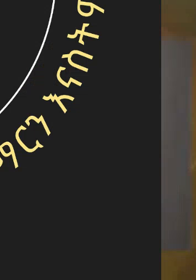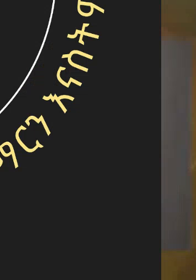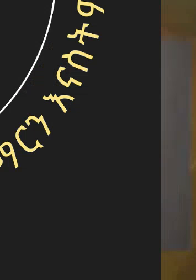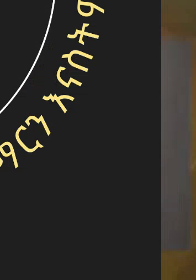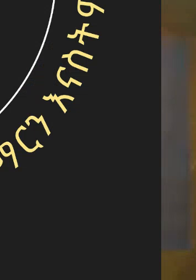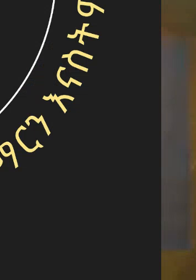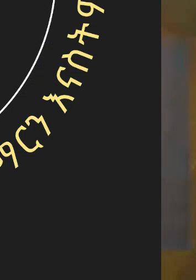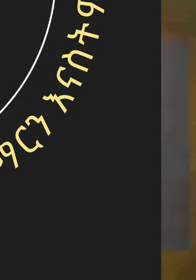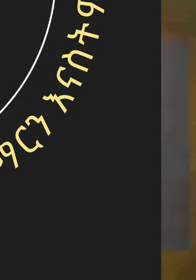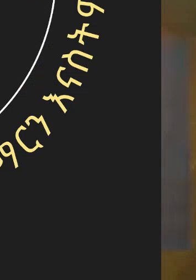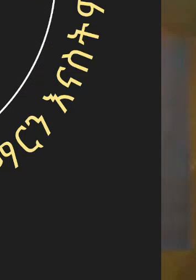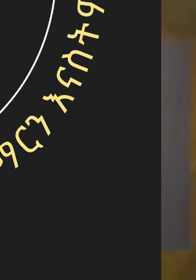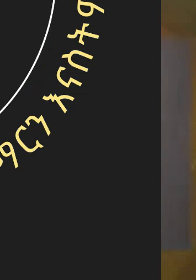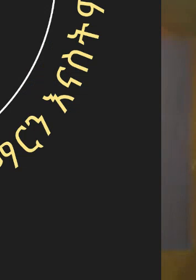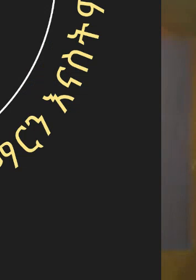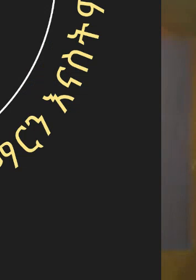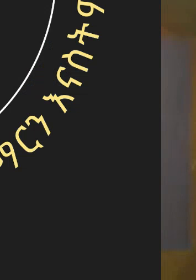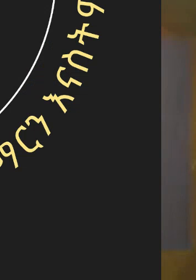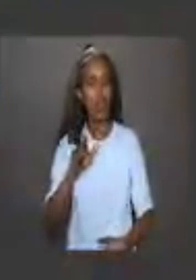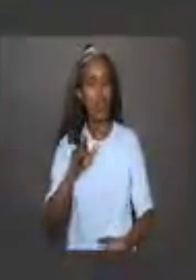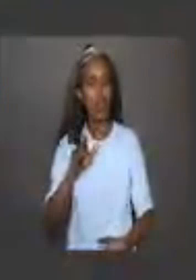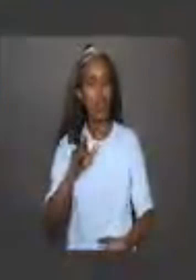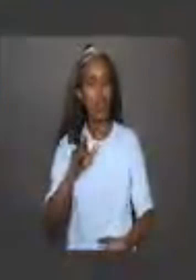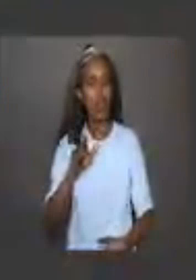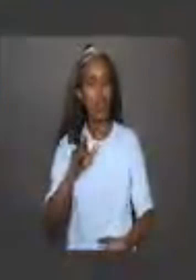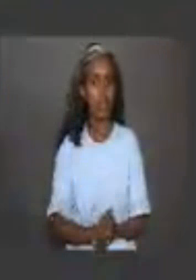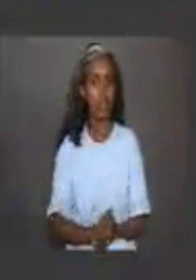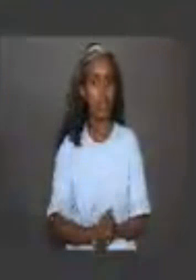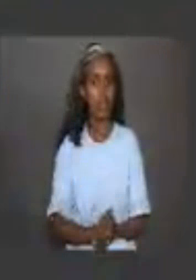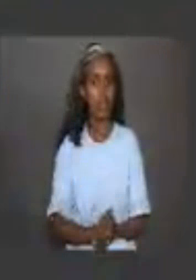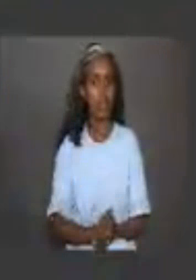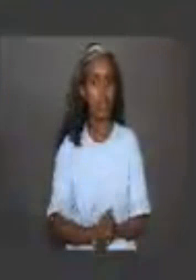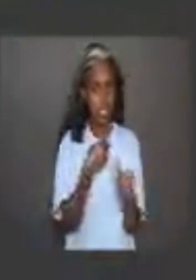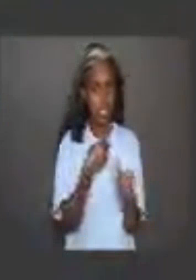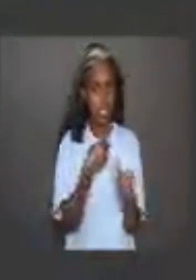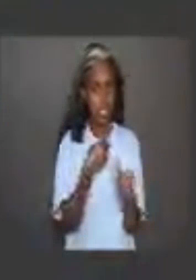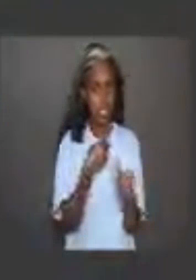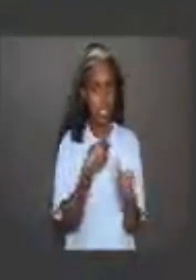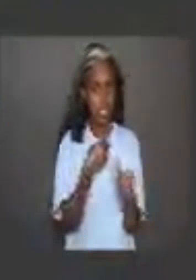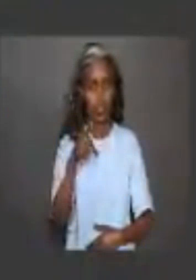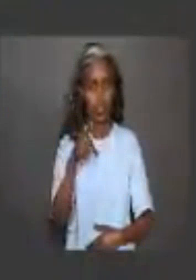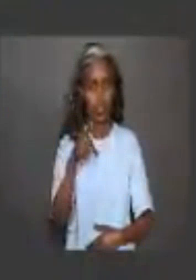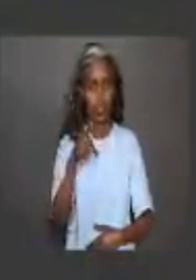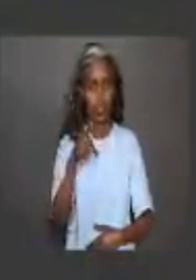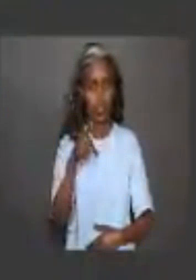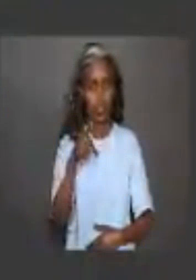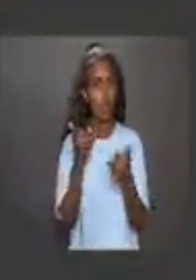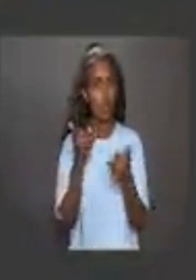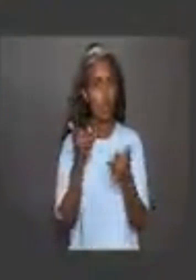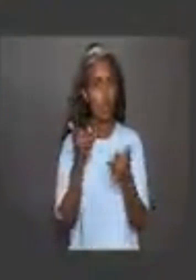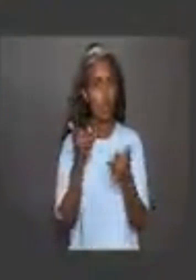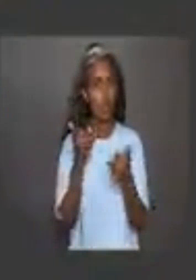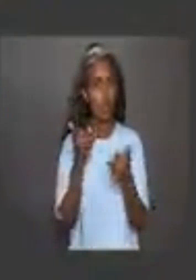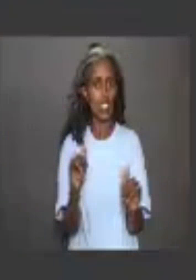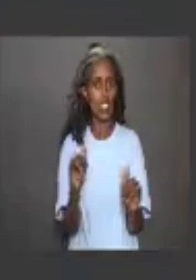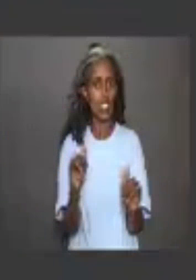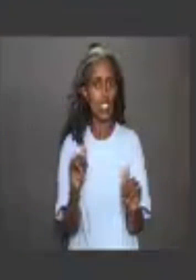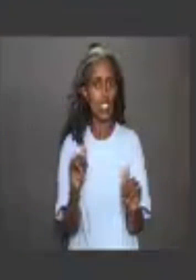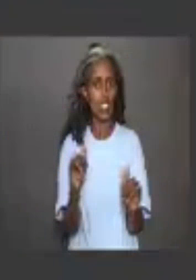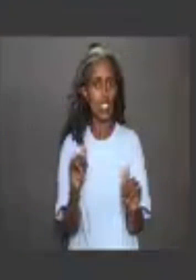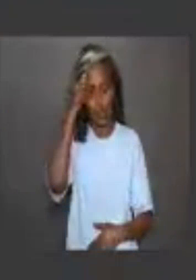a polynomial. First, use the polynomial division theorem to find